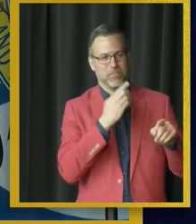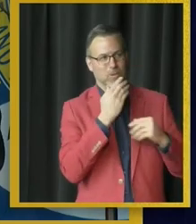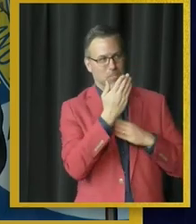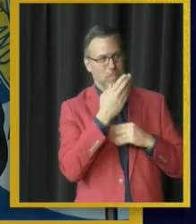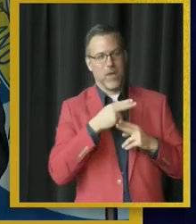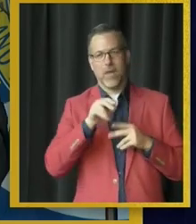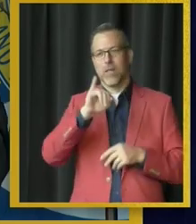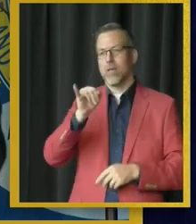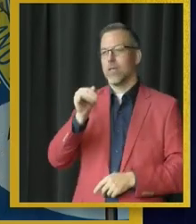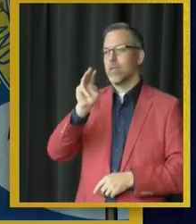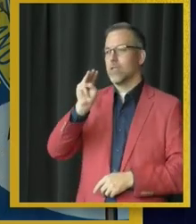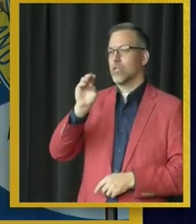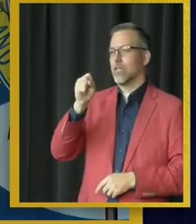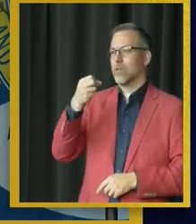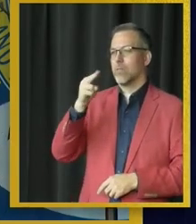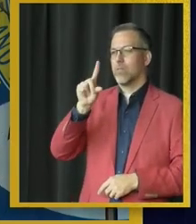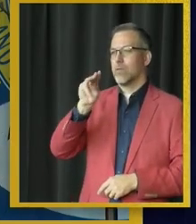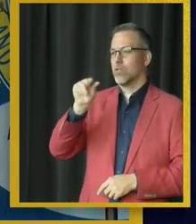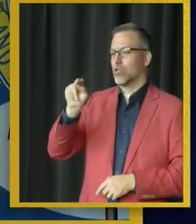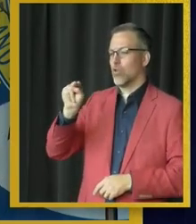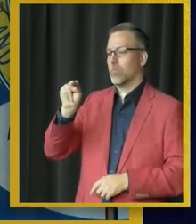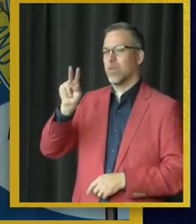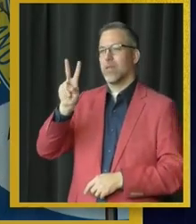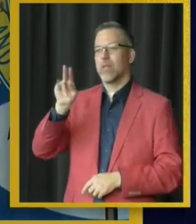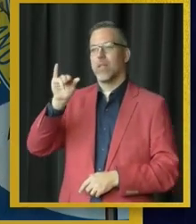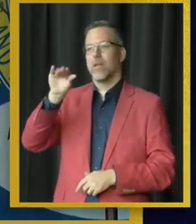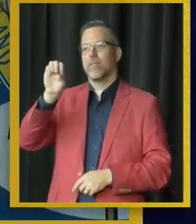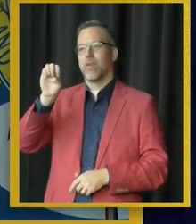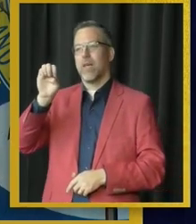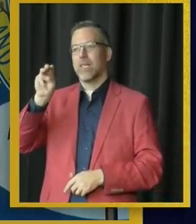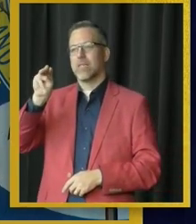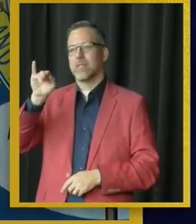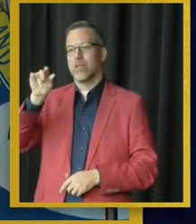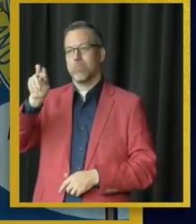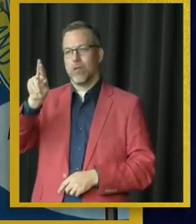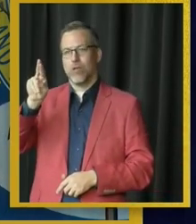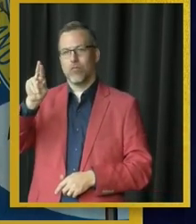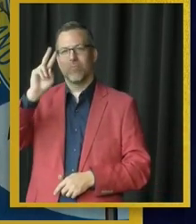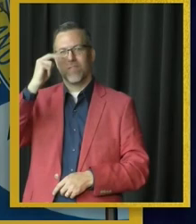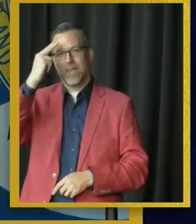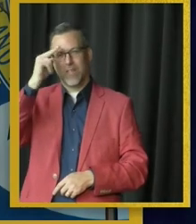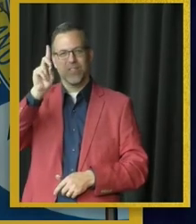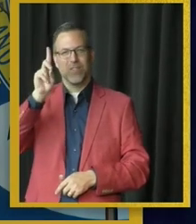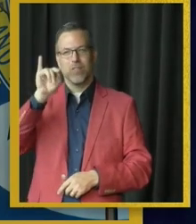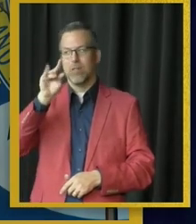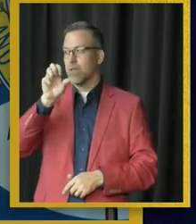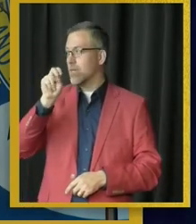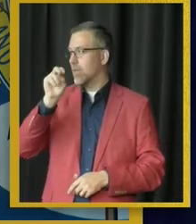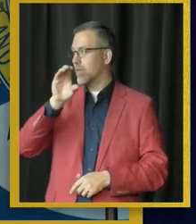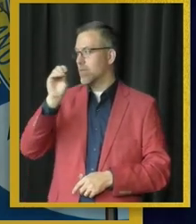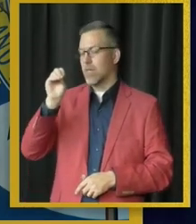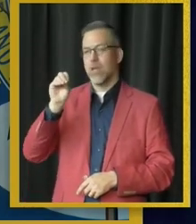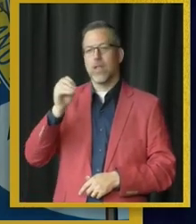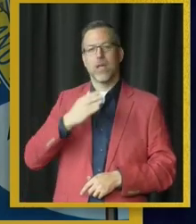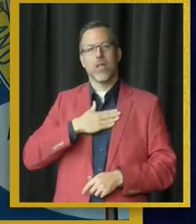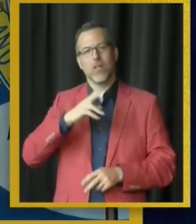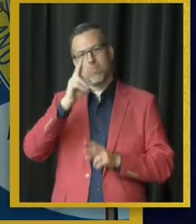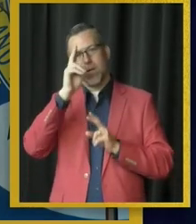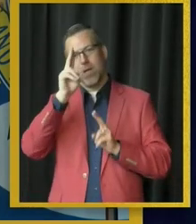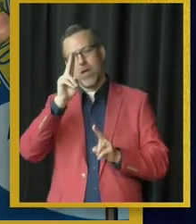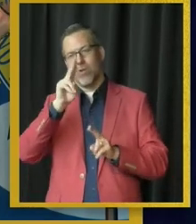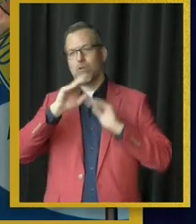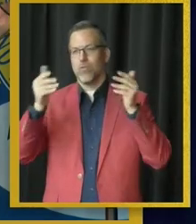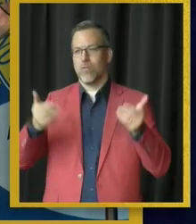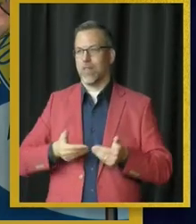Jim Shulman, the Vice Mayor of Nashville and Davidson County. It is my privilege to welcome you to the 60th Annual State of Metro Address in